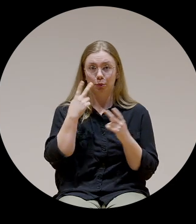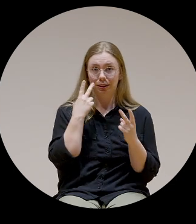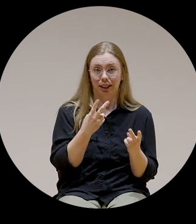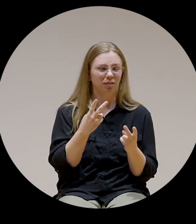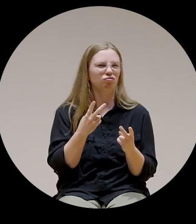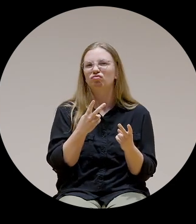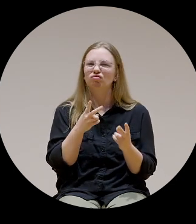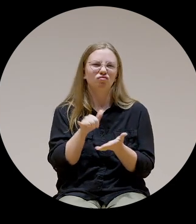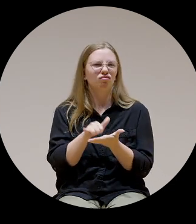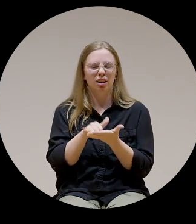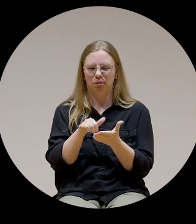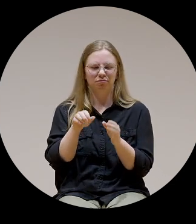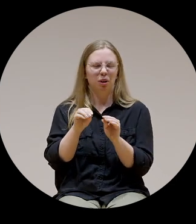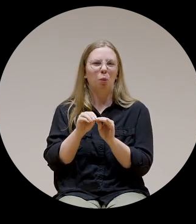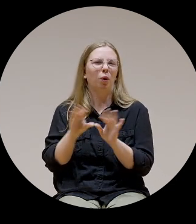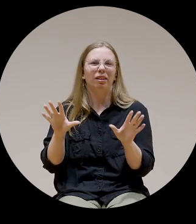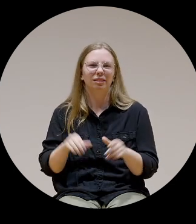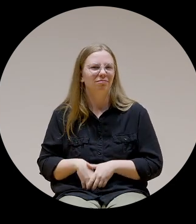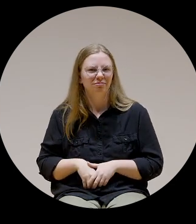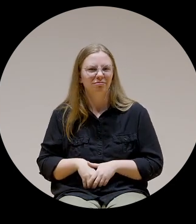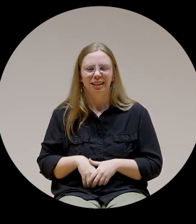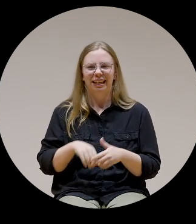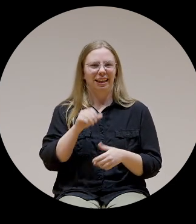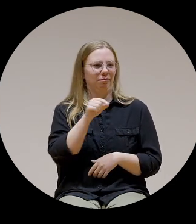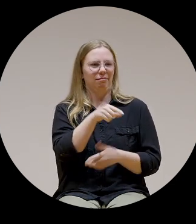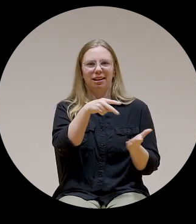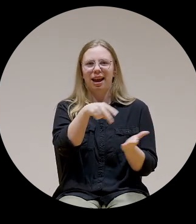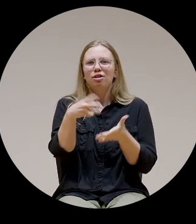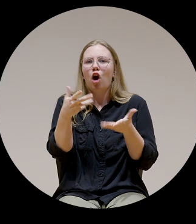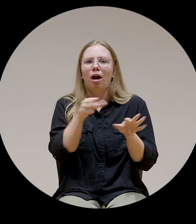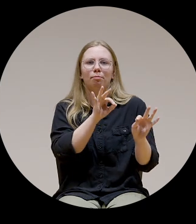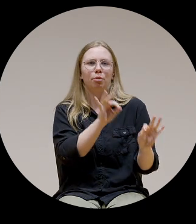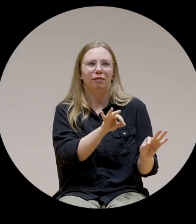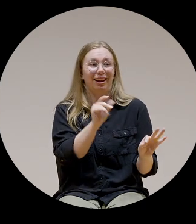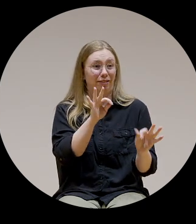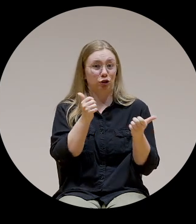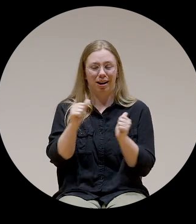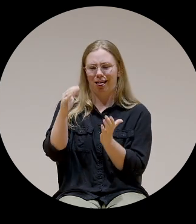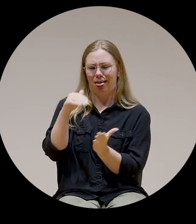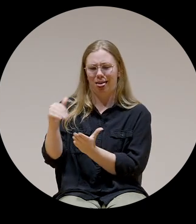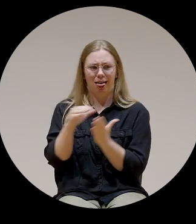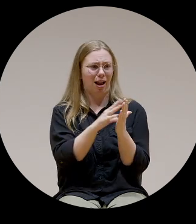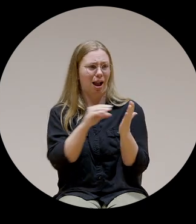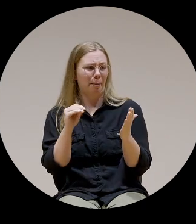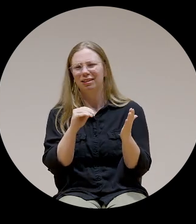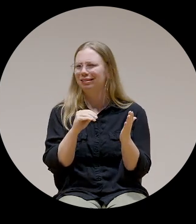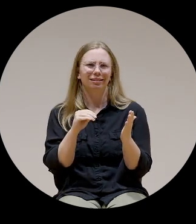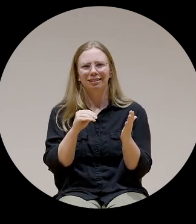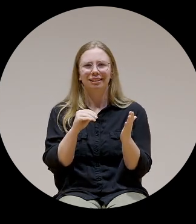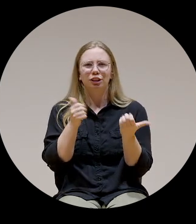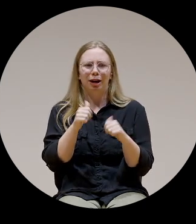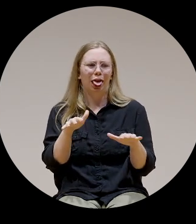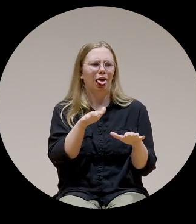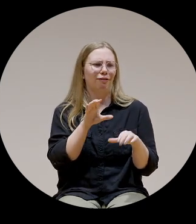becomes worthless. It's like grafting onto perfection. It's like rewriting Bach." And I just